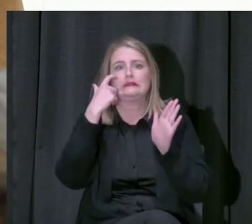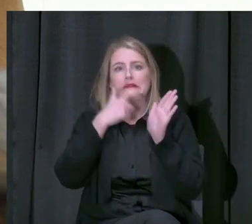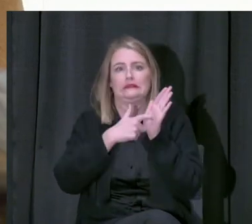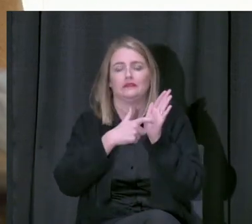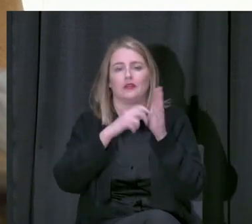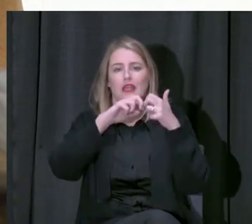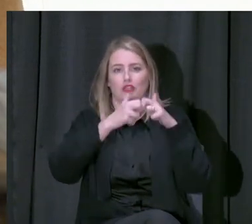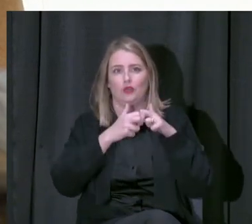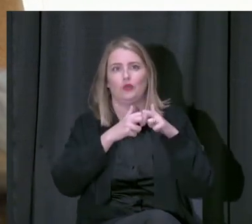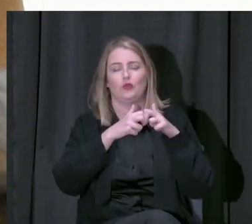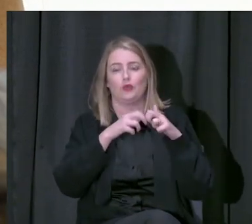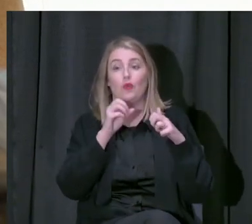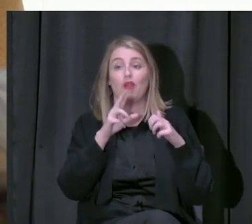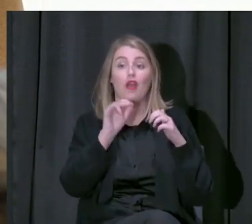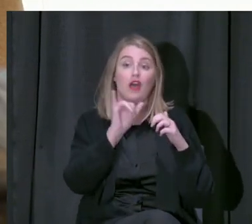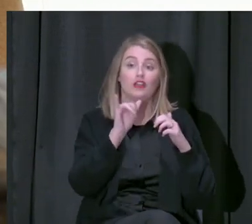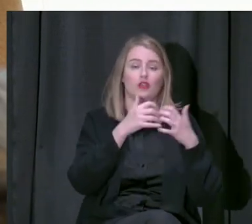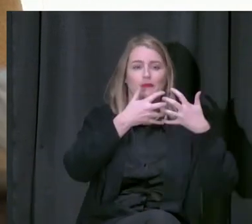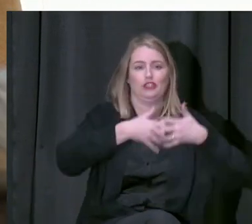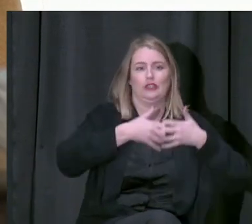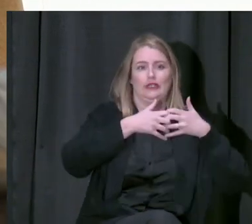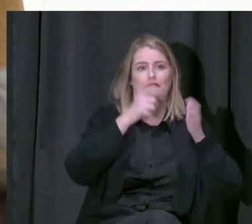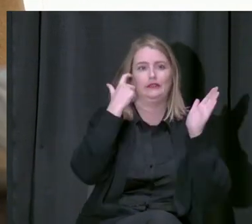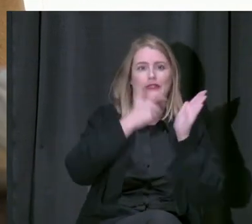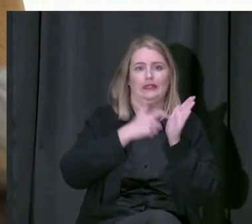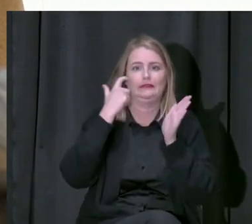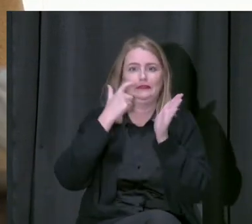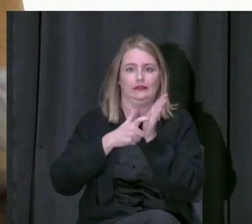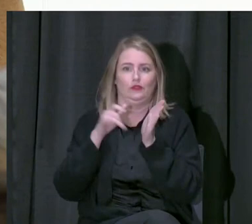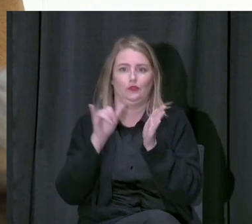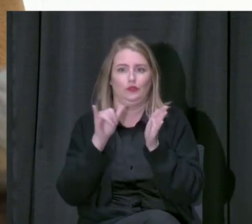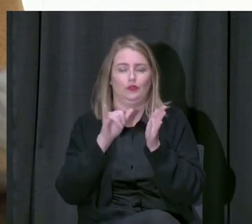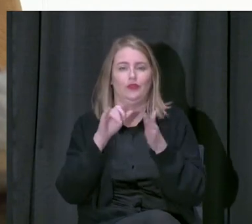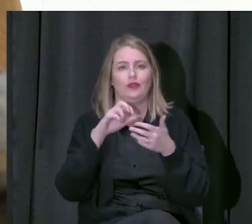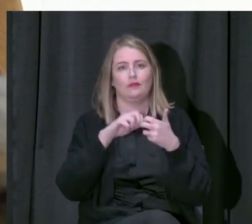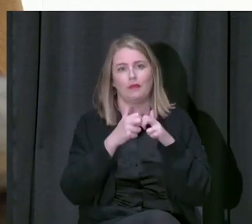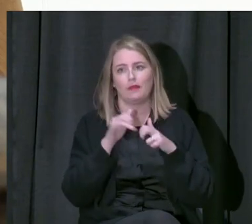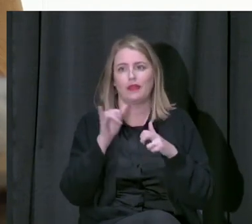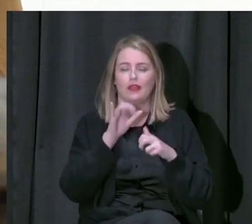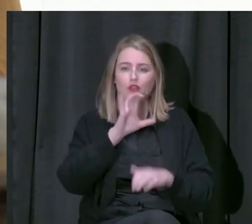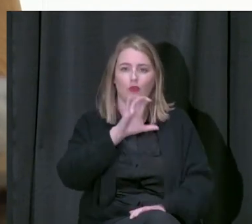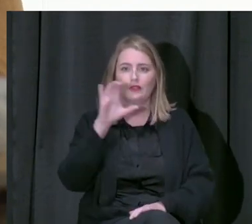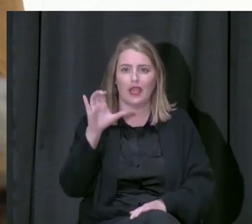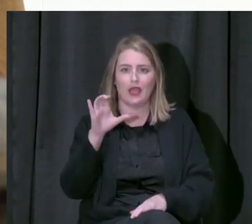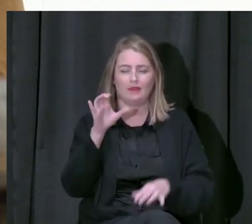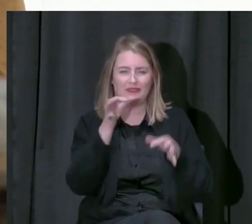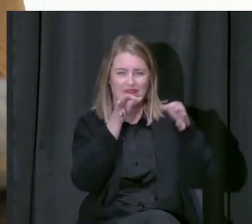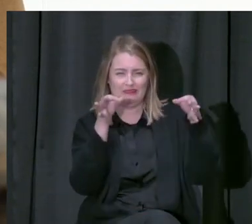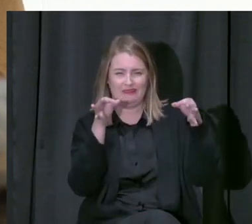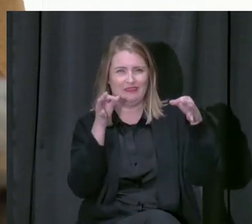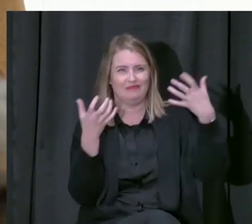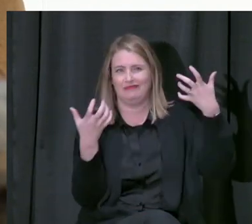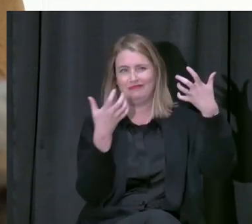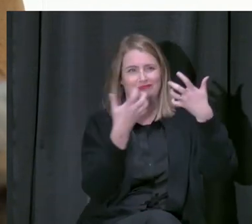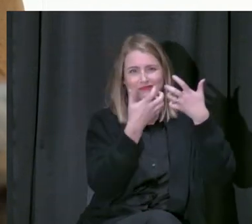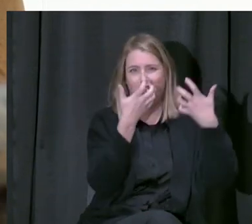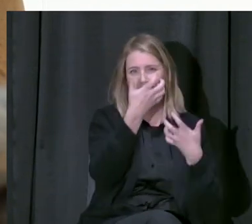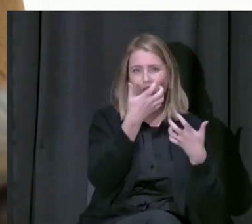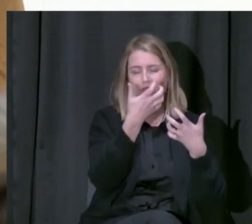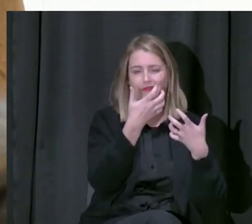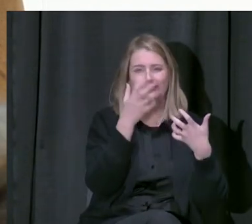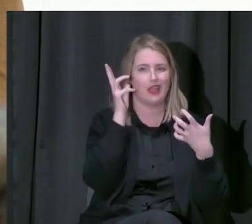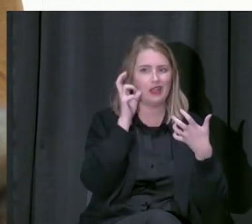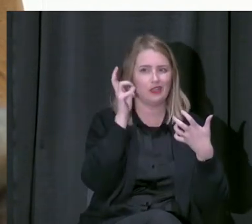automated detectors that identify problems such as like closed captions being out of sync with the audio.